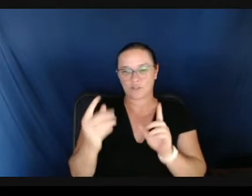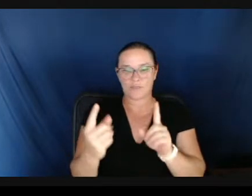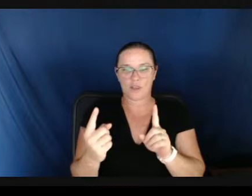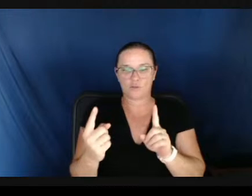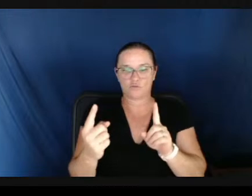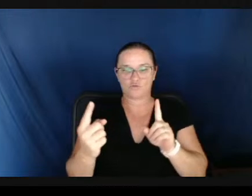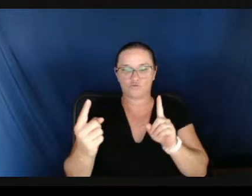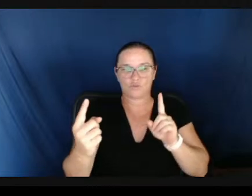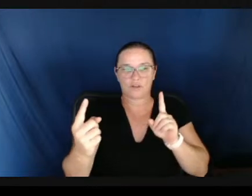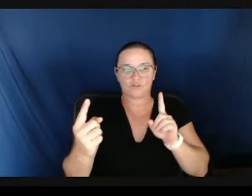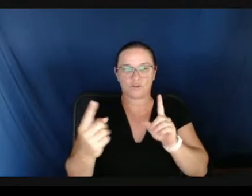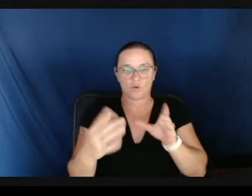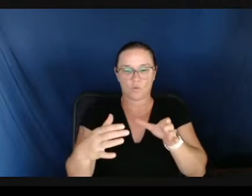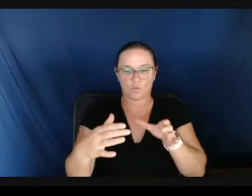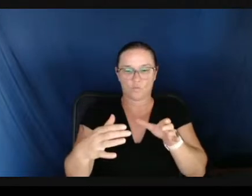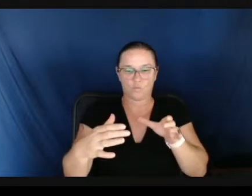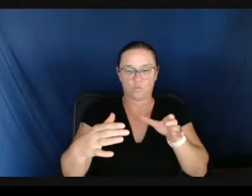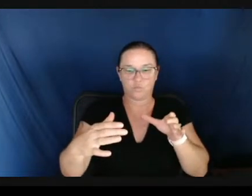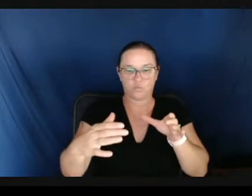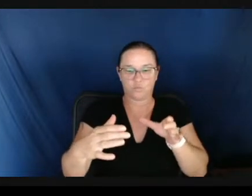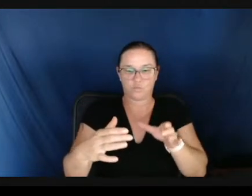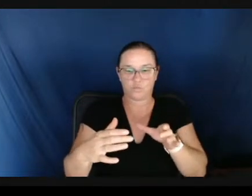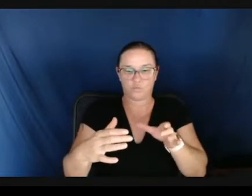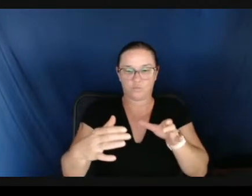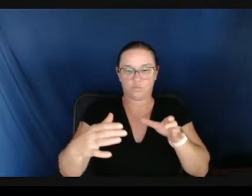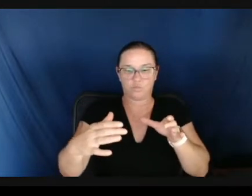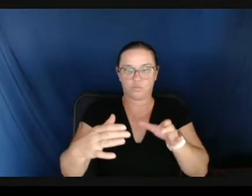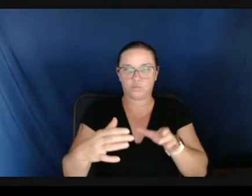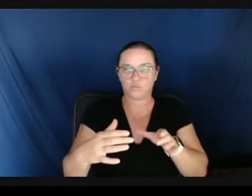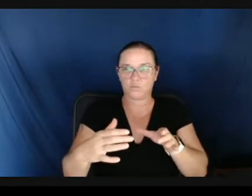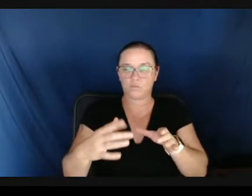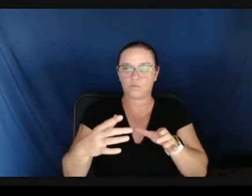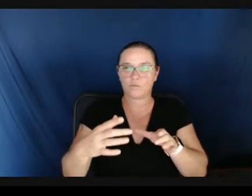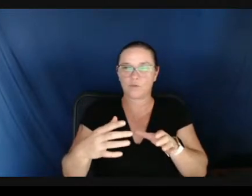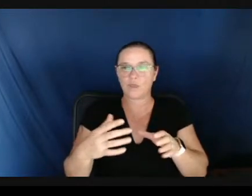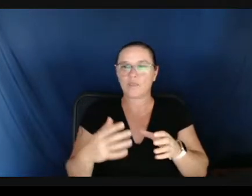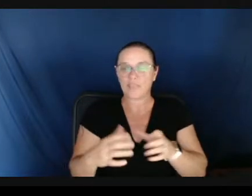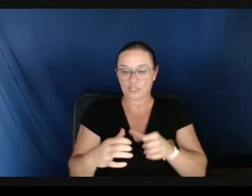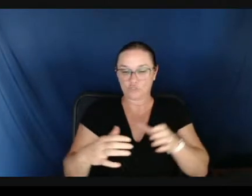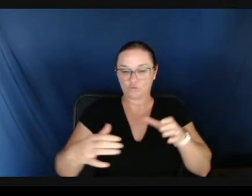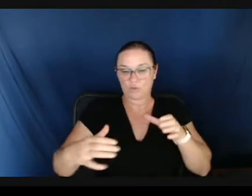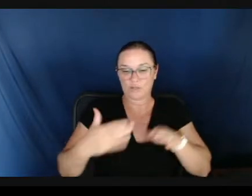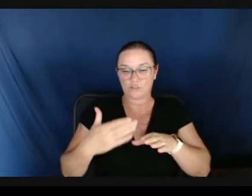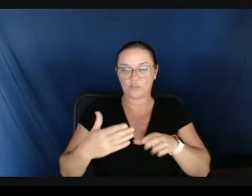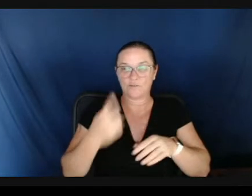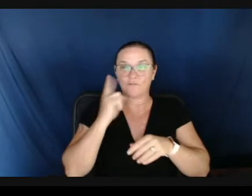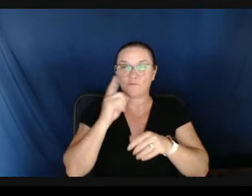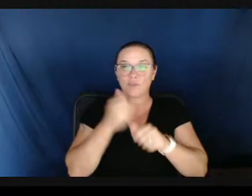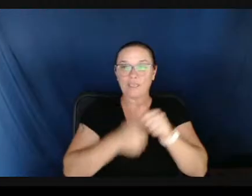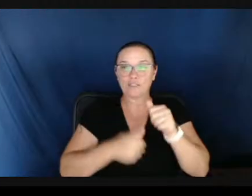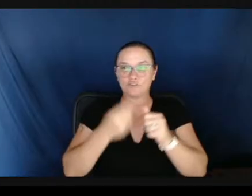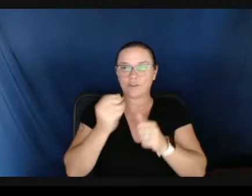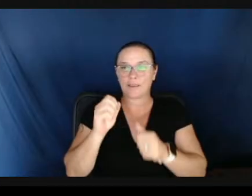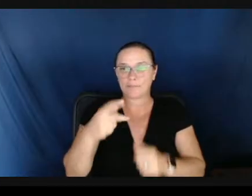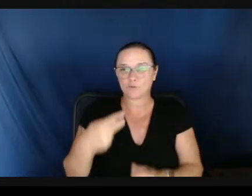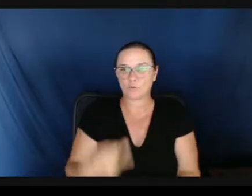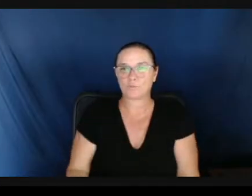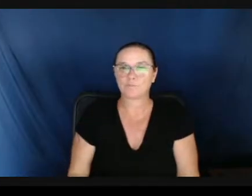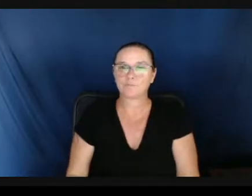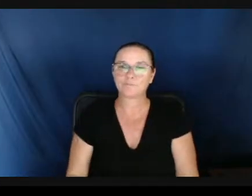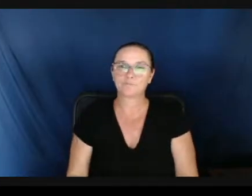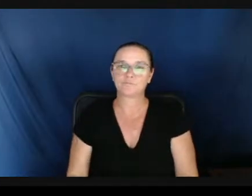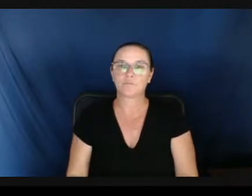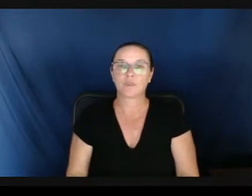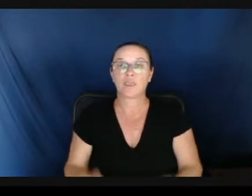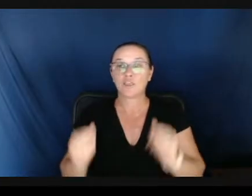out in between one episode before it relaxes for the next one. That was before episode 18 there. So you can